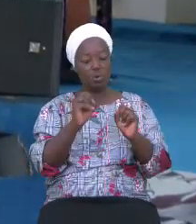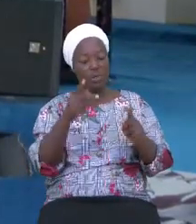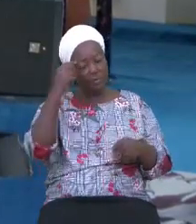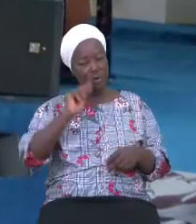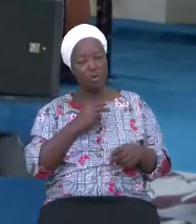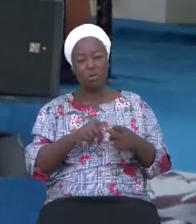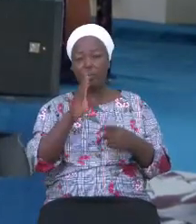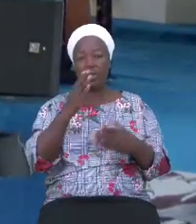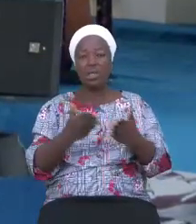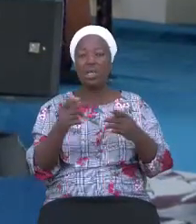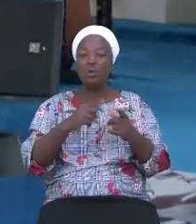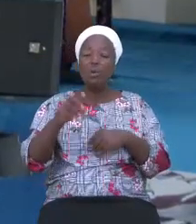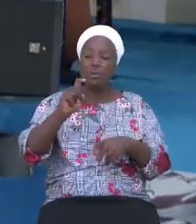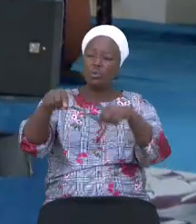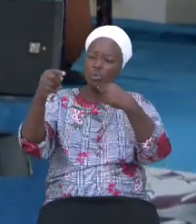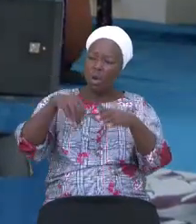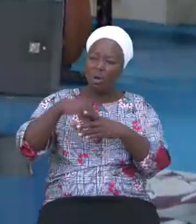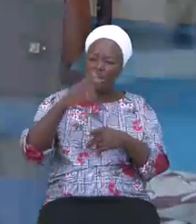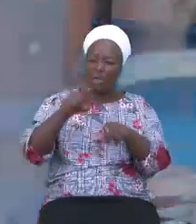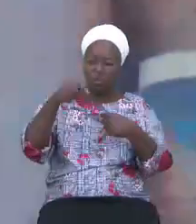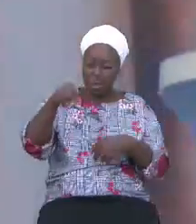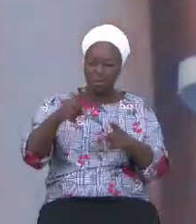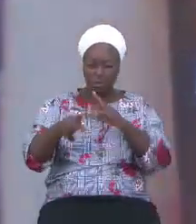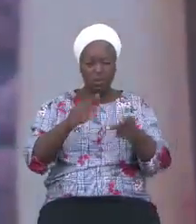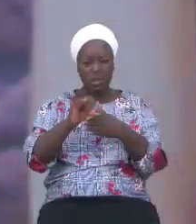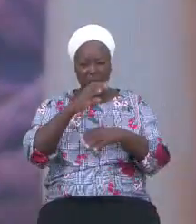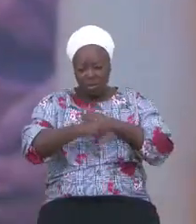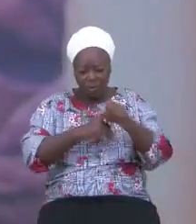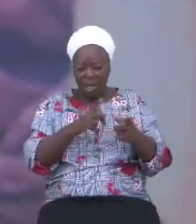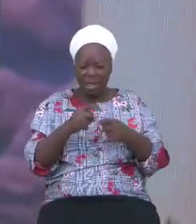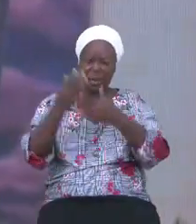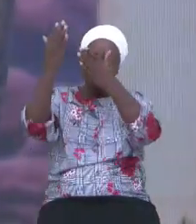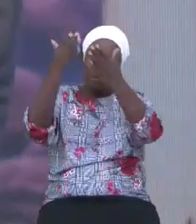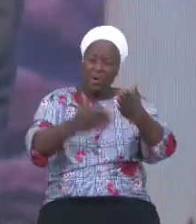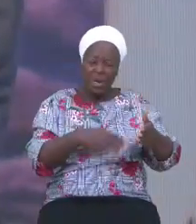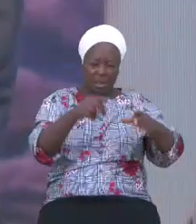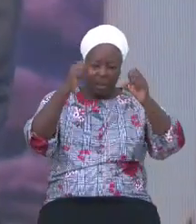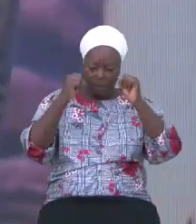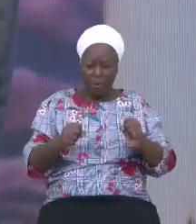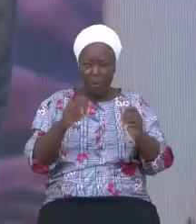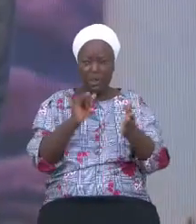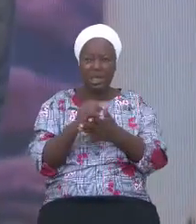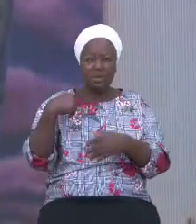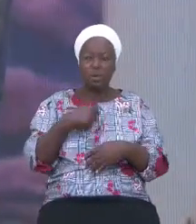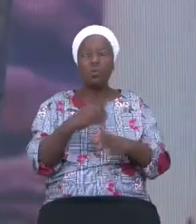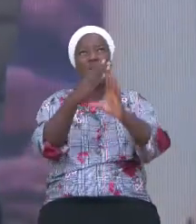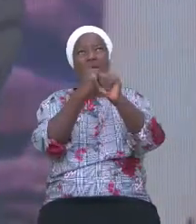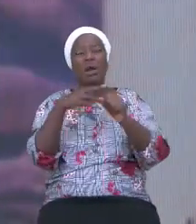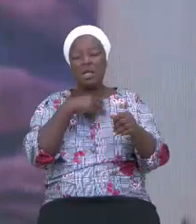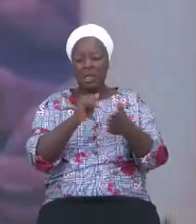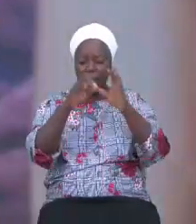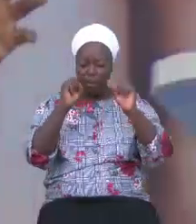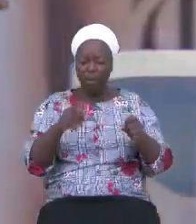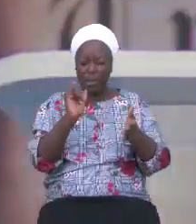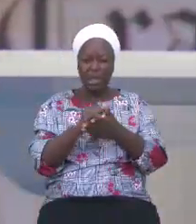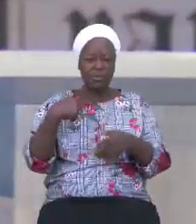We must go down to the people that are suffering and bring the power that we'll see, the power that will